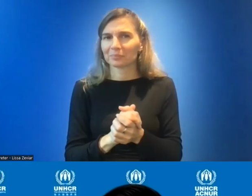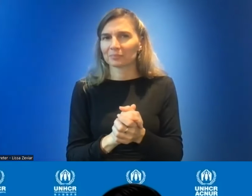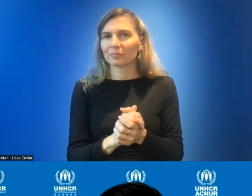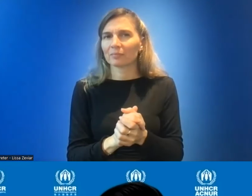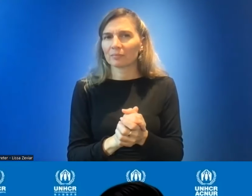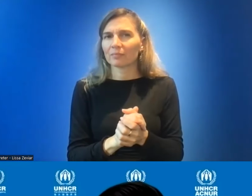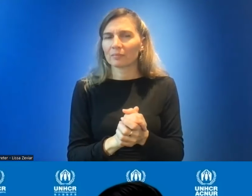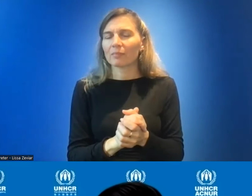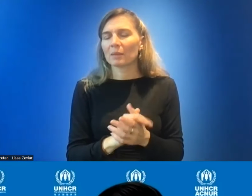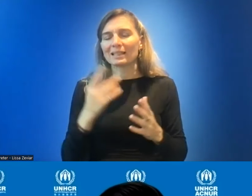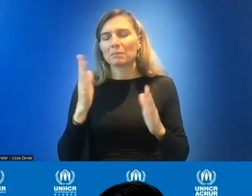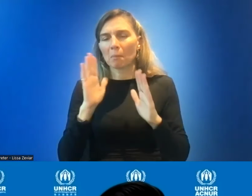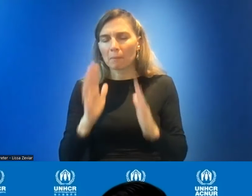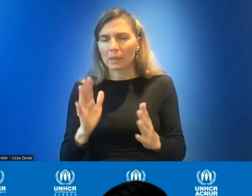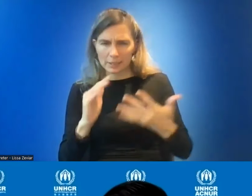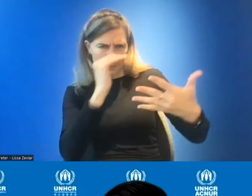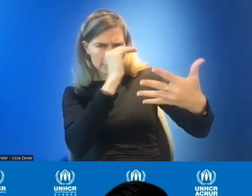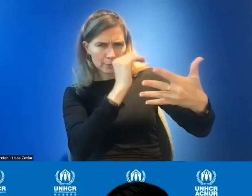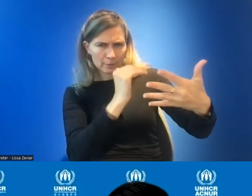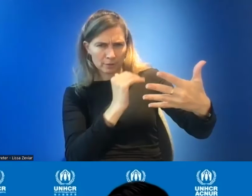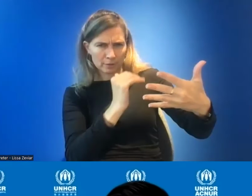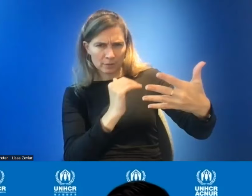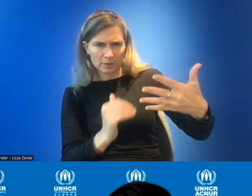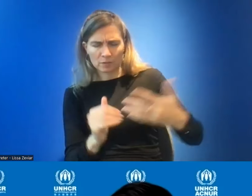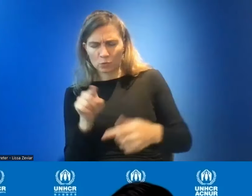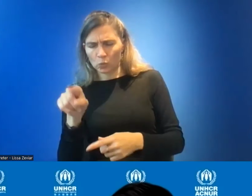through in each case.